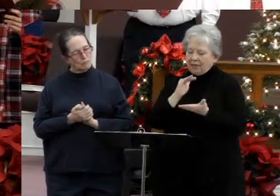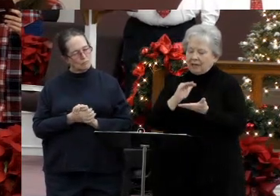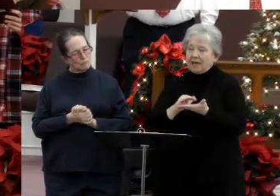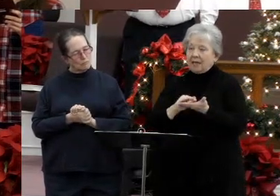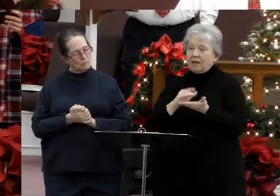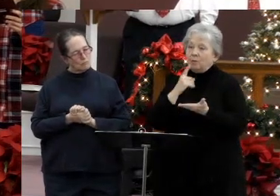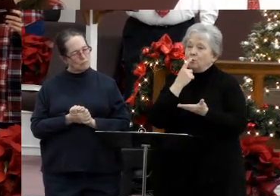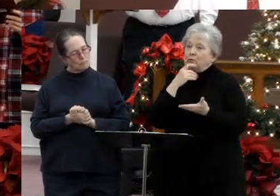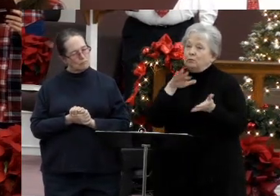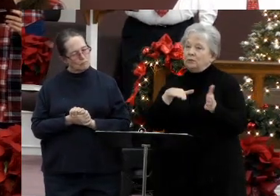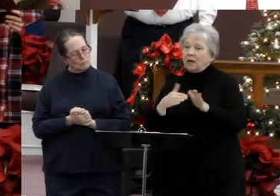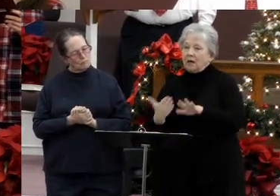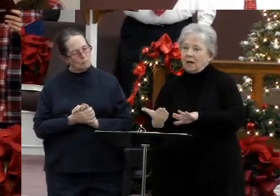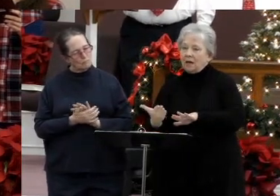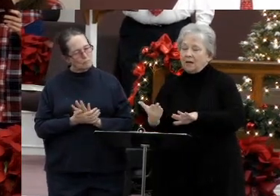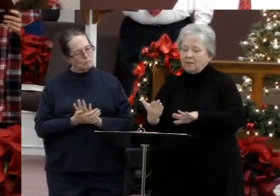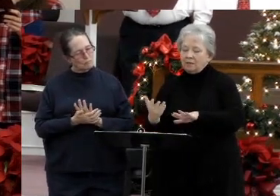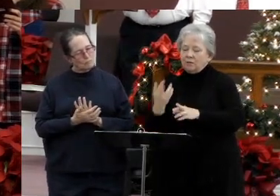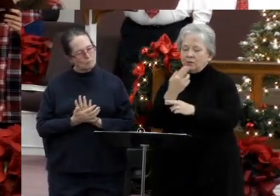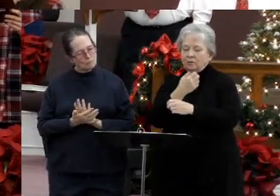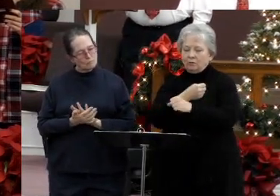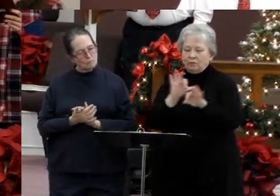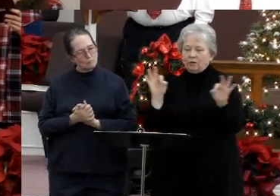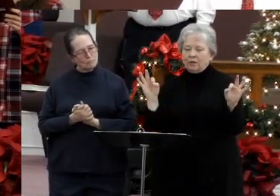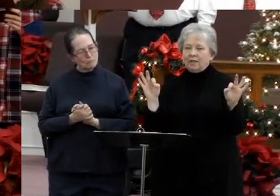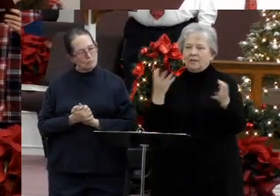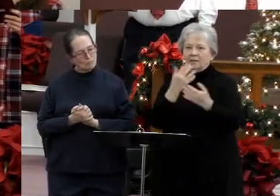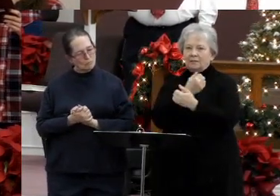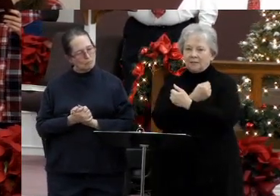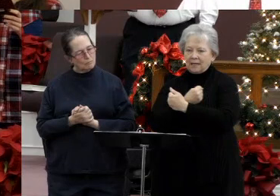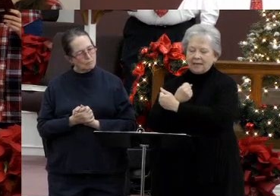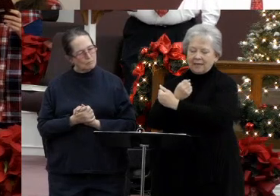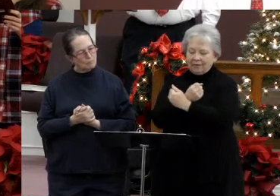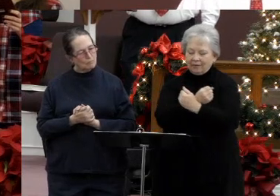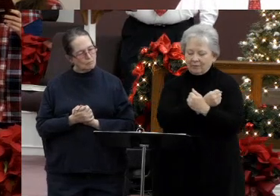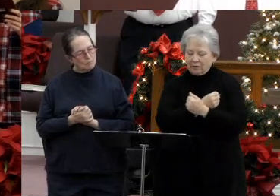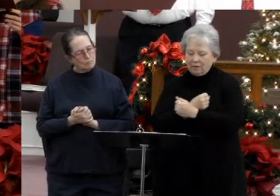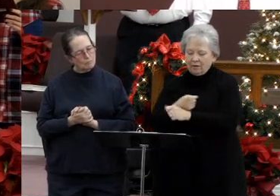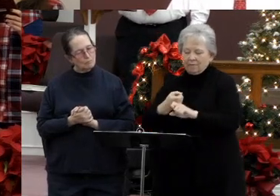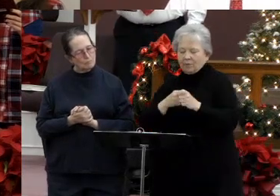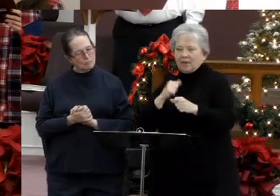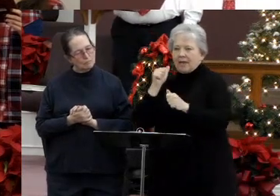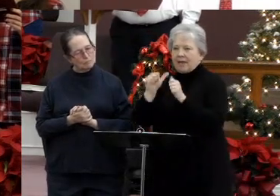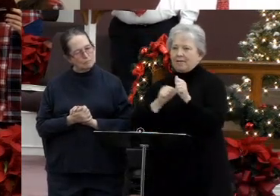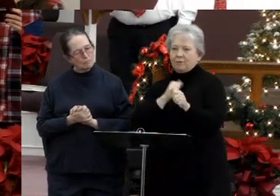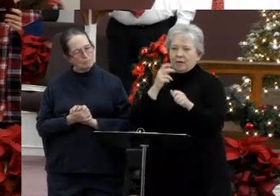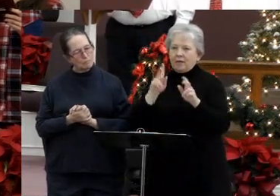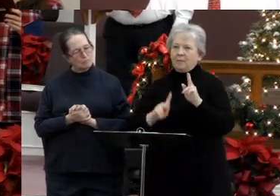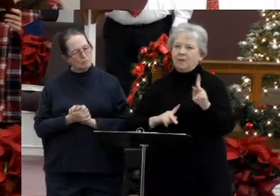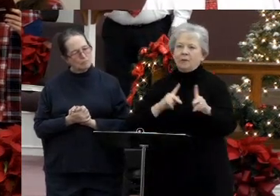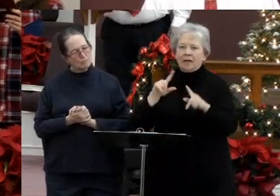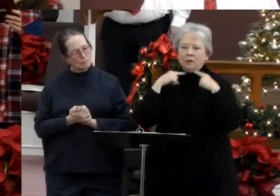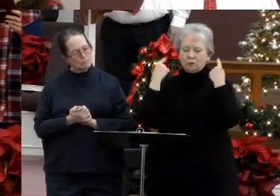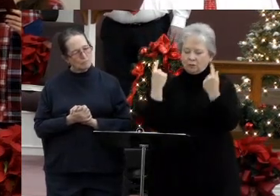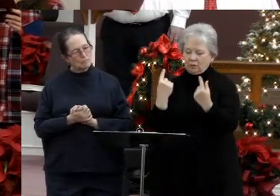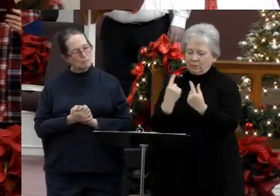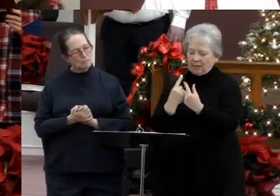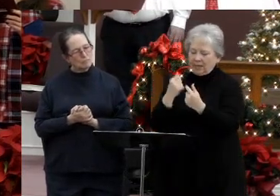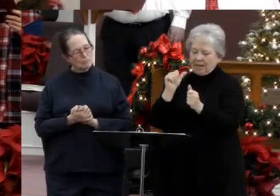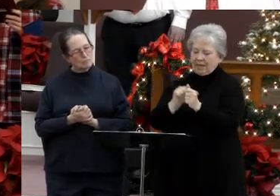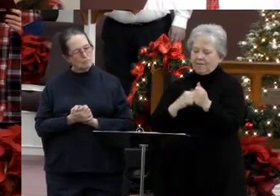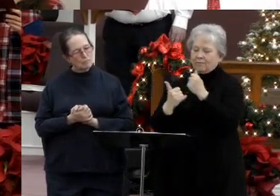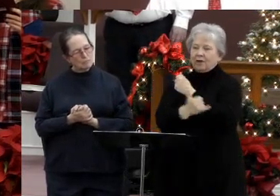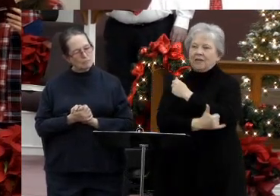to ransom the slave. From every people and tribe, every nation